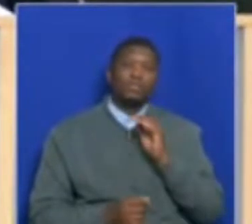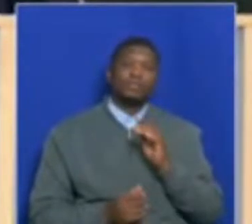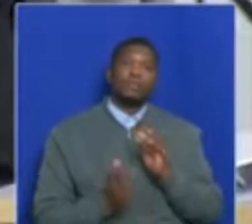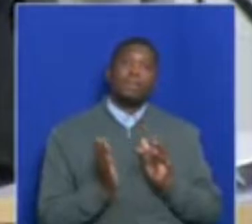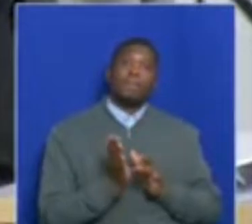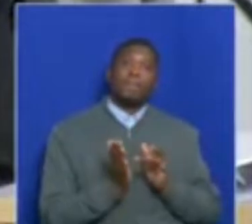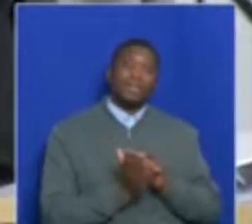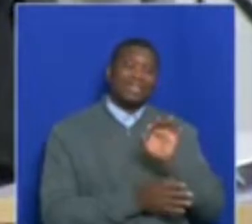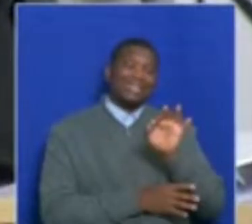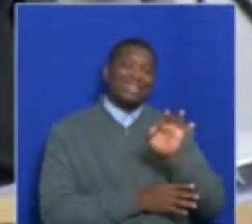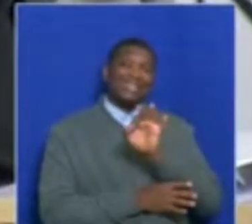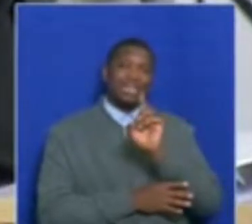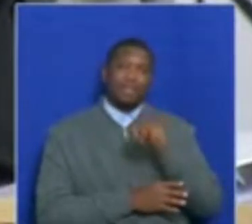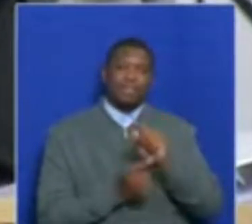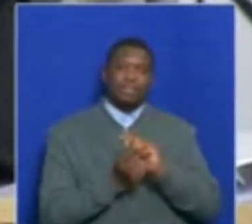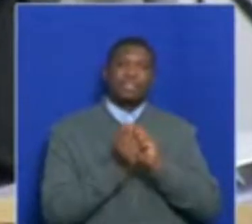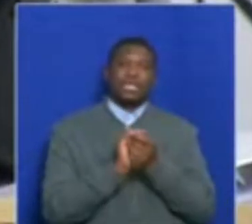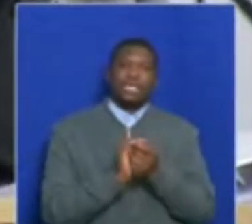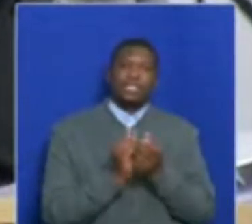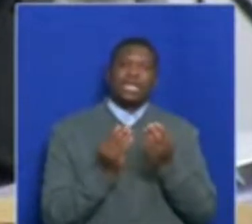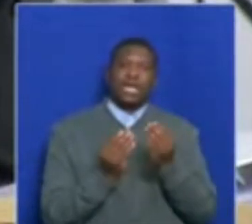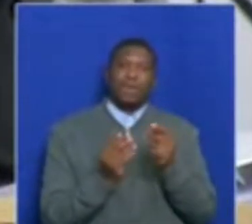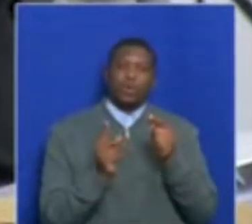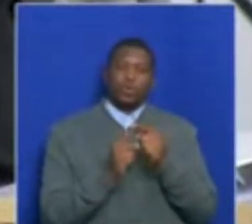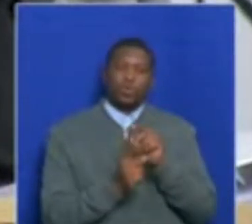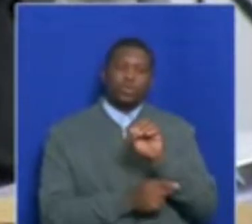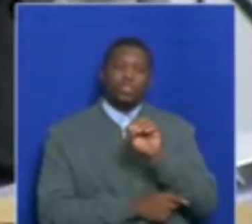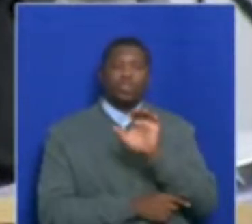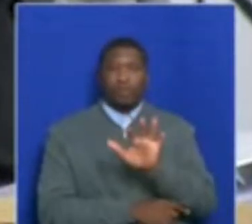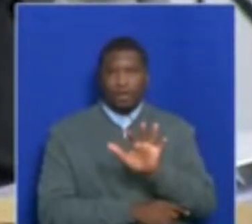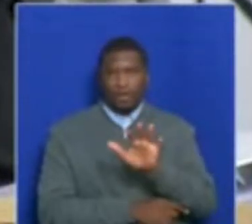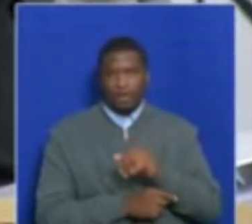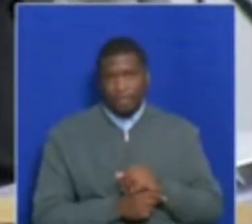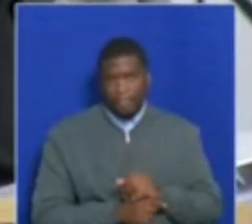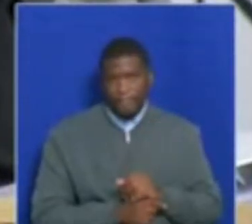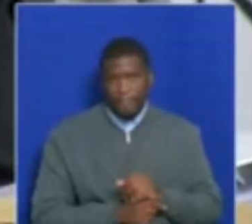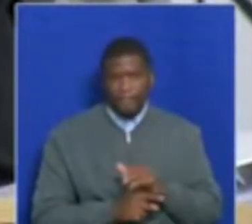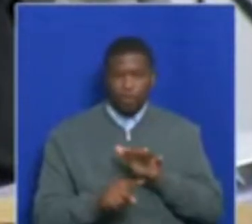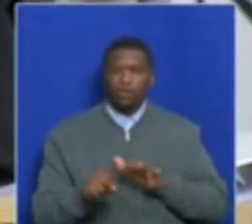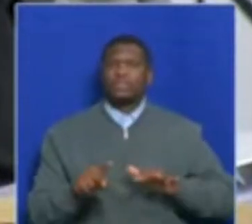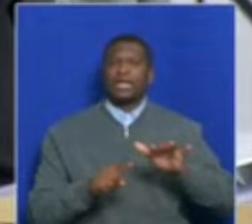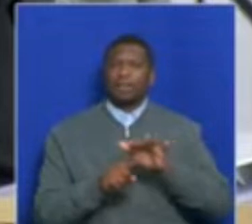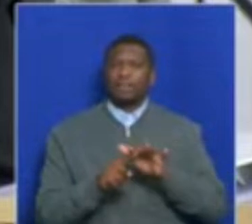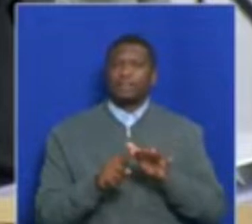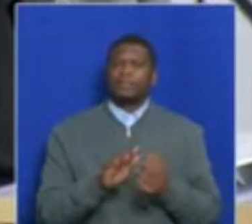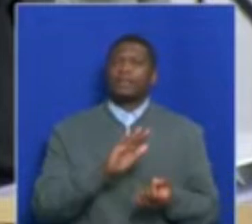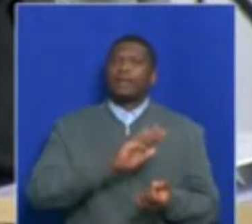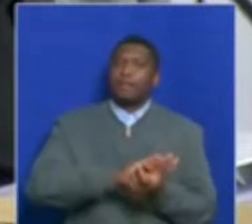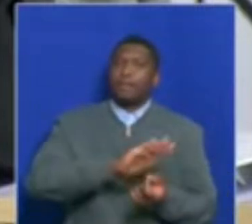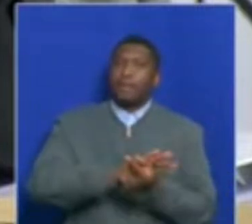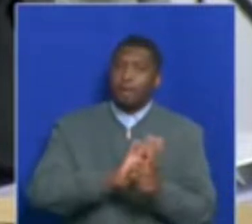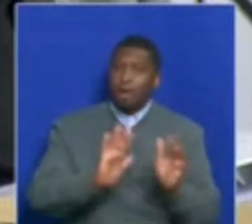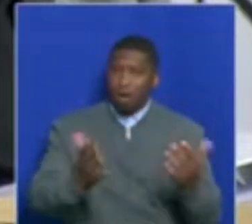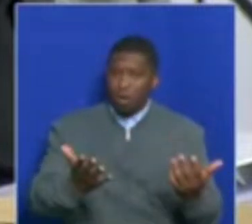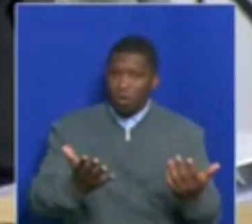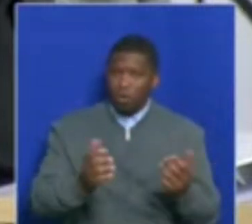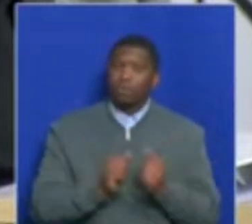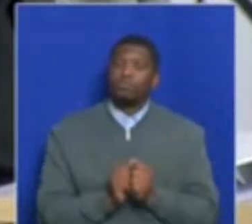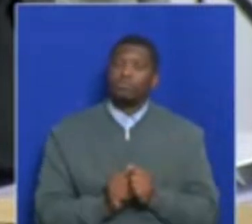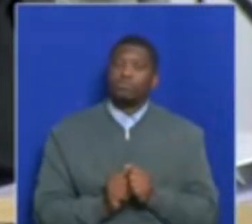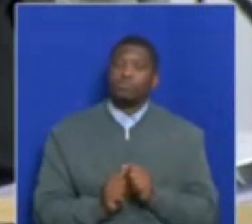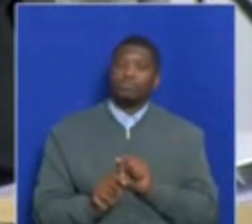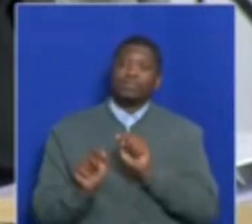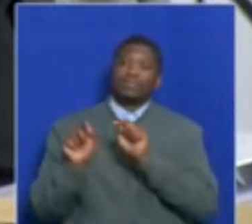Okay, thank you. Please continue then. The circumstances are as follows. The circumstances are as follows. The suspect was initially